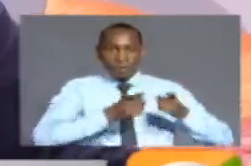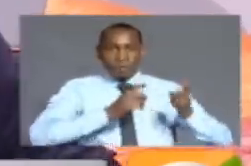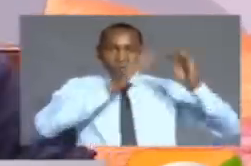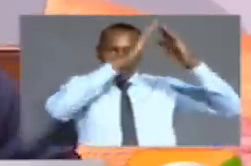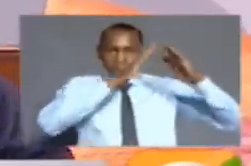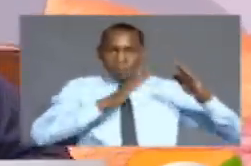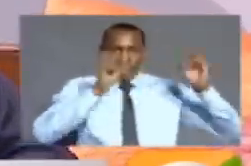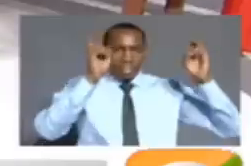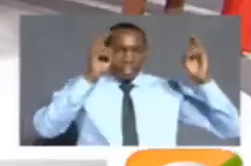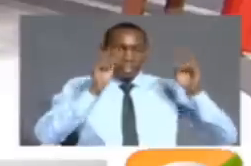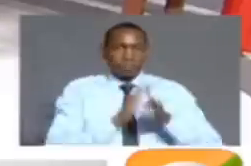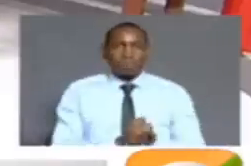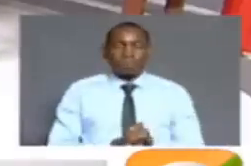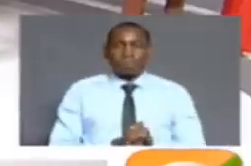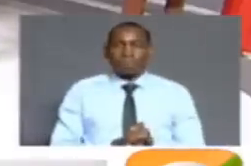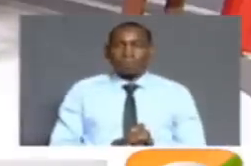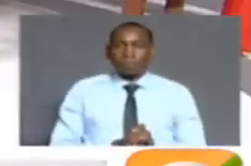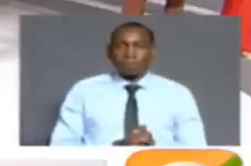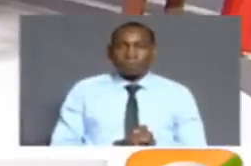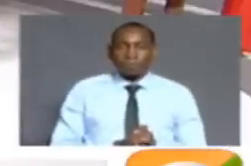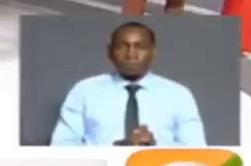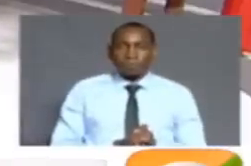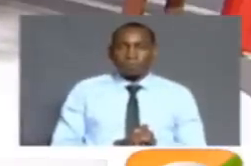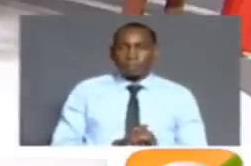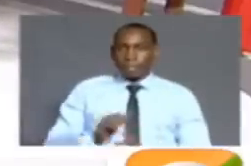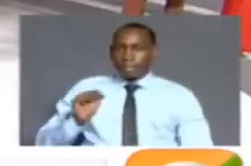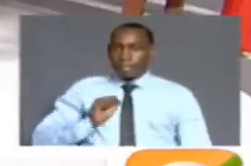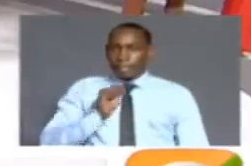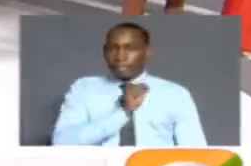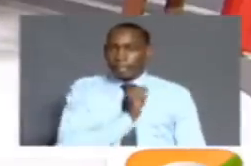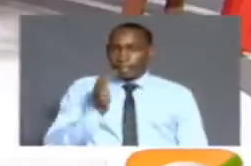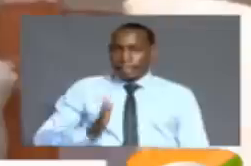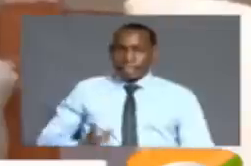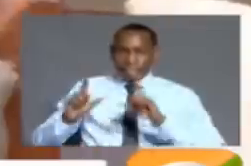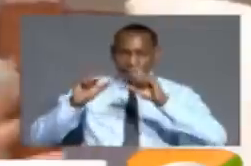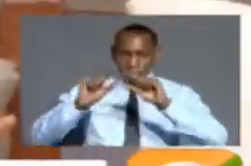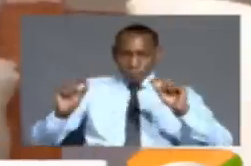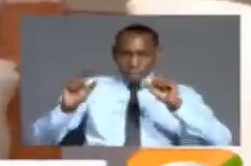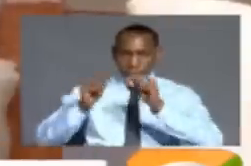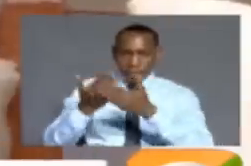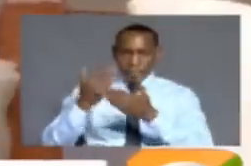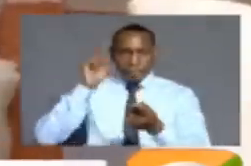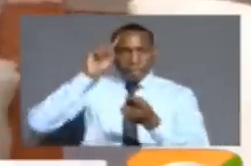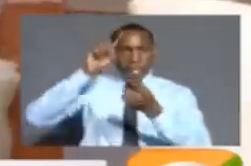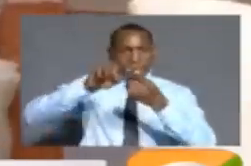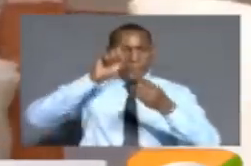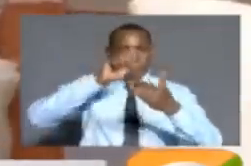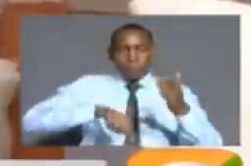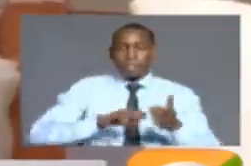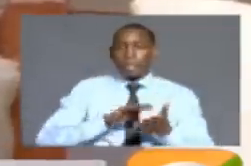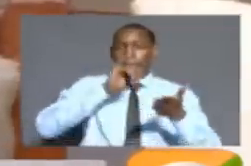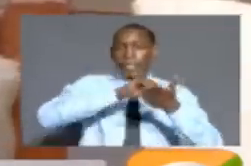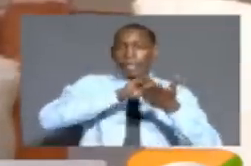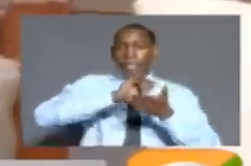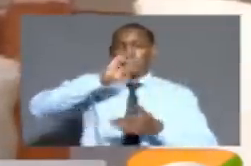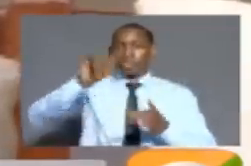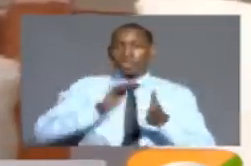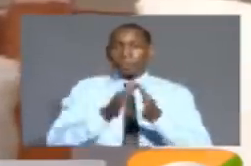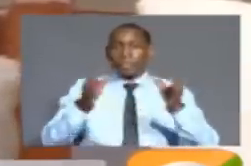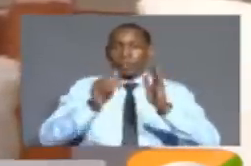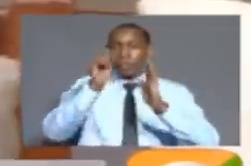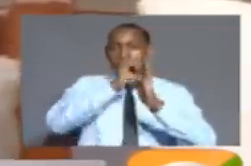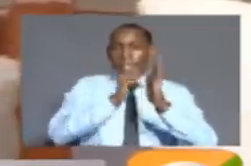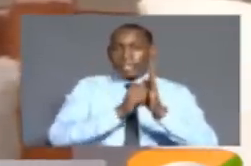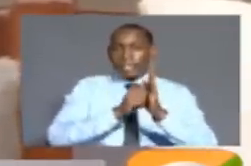housing. Mm. Okay? Well, Senator. Yes. Like I said, our purpose is to make sure that Jubilee's agenda